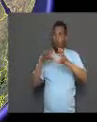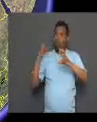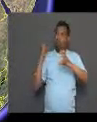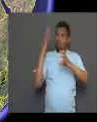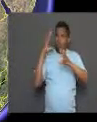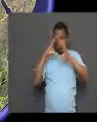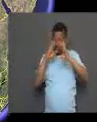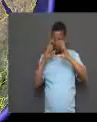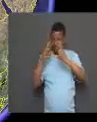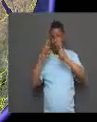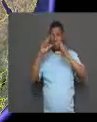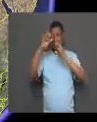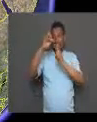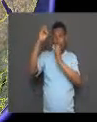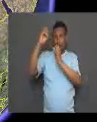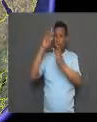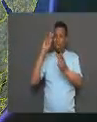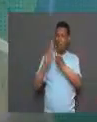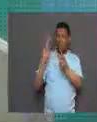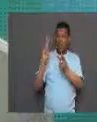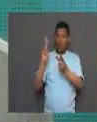high degree of accuracy.